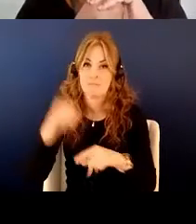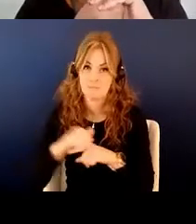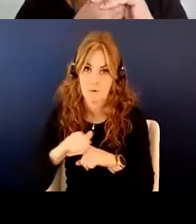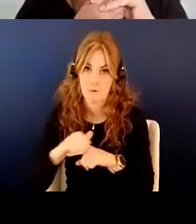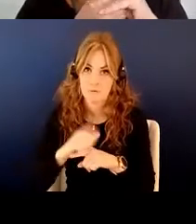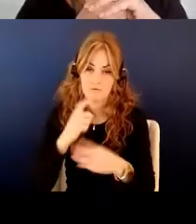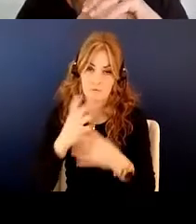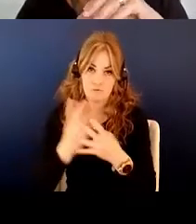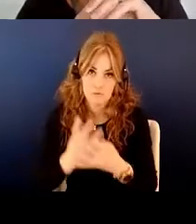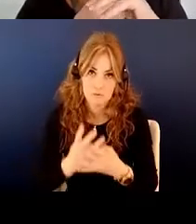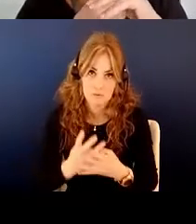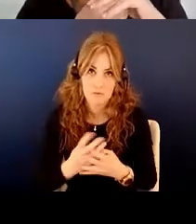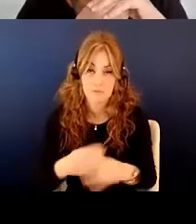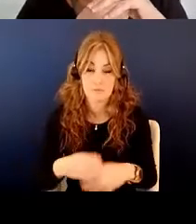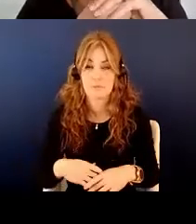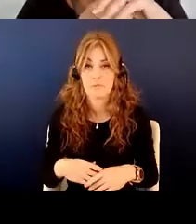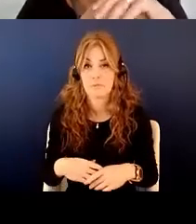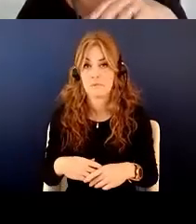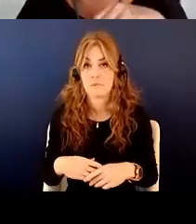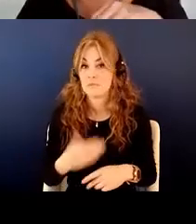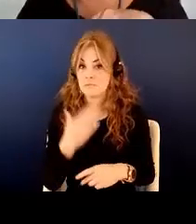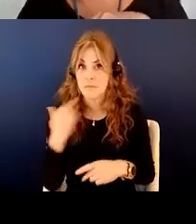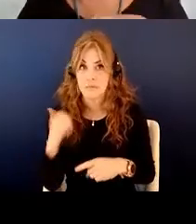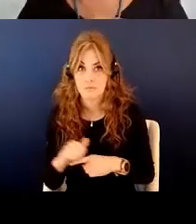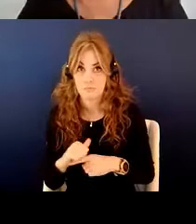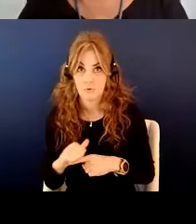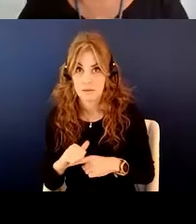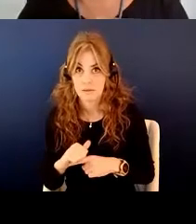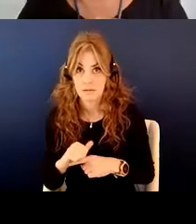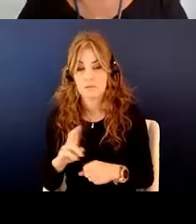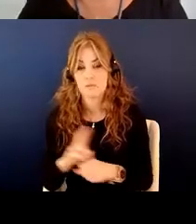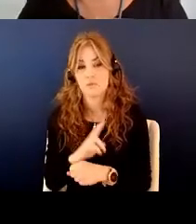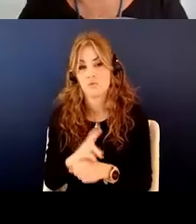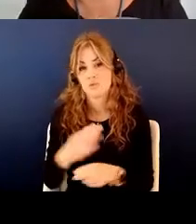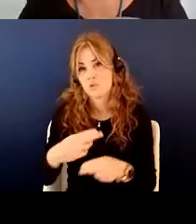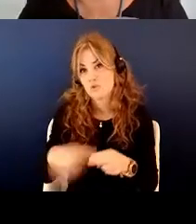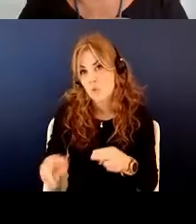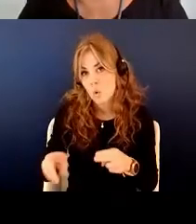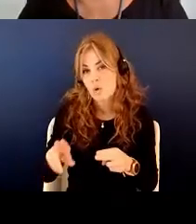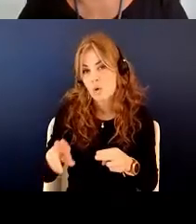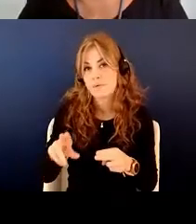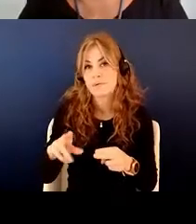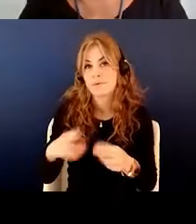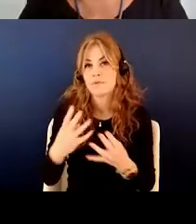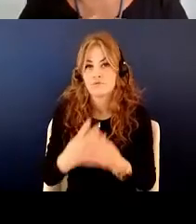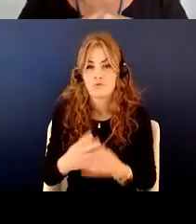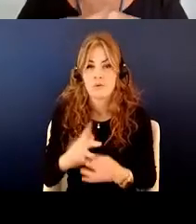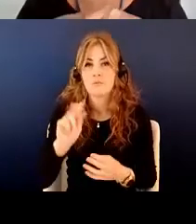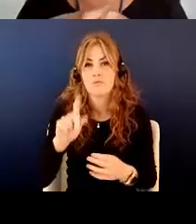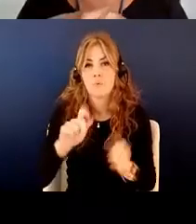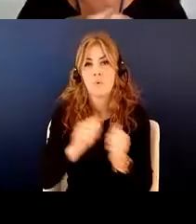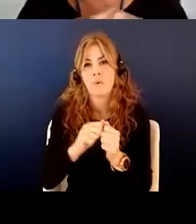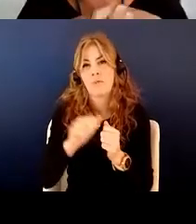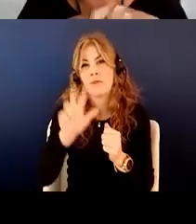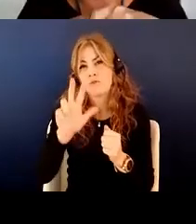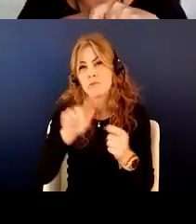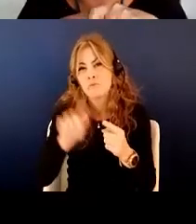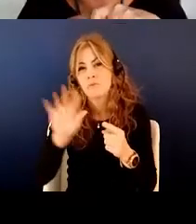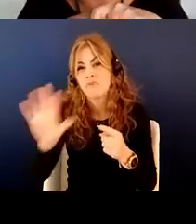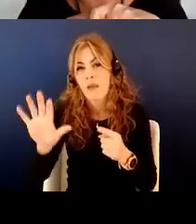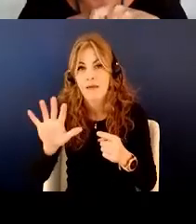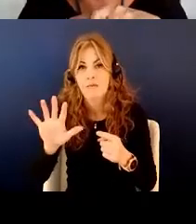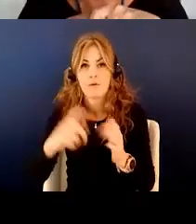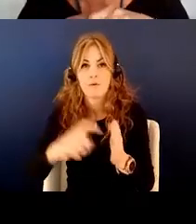screening. But basically, best practice is to use a very short screening tool with 3 to 5 criteria based on your PICOS or